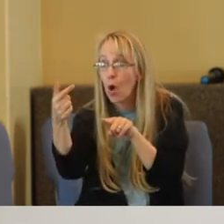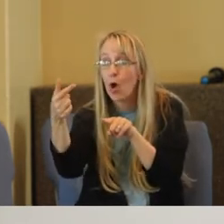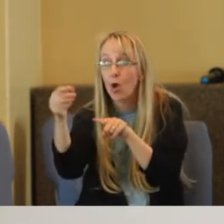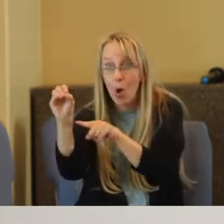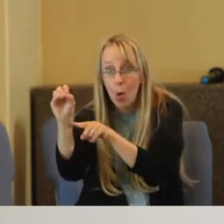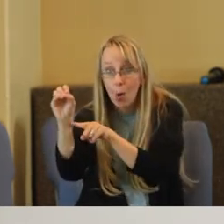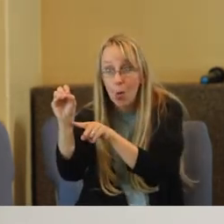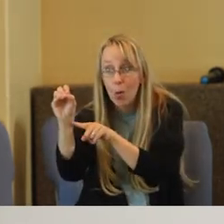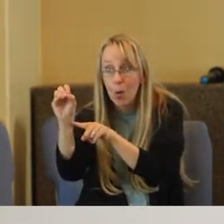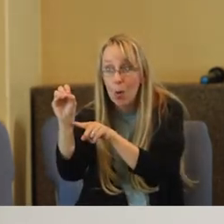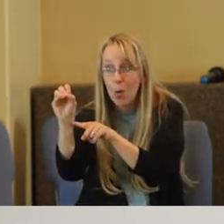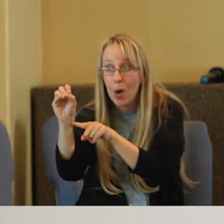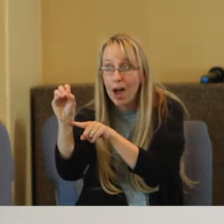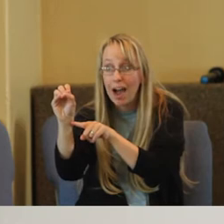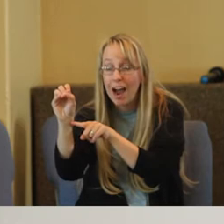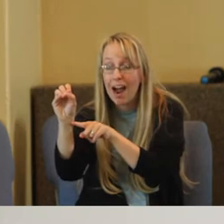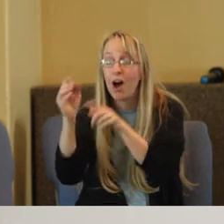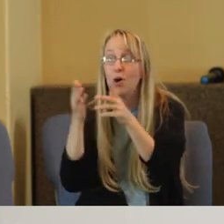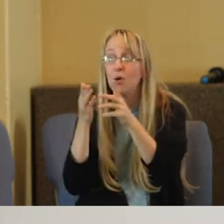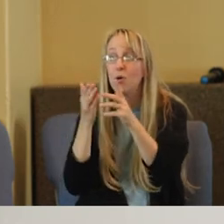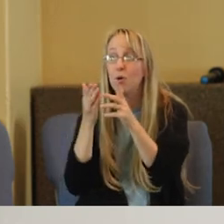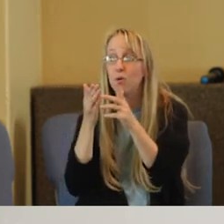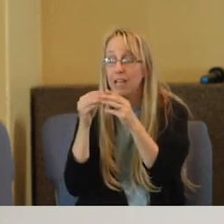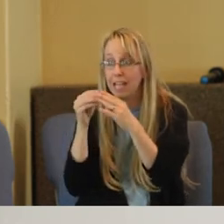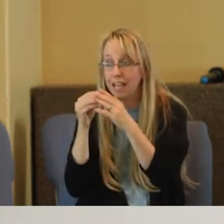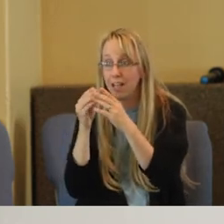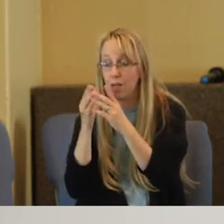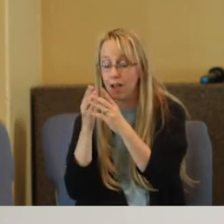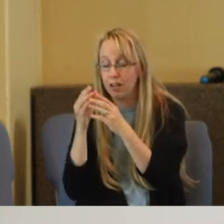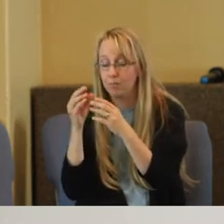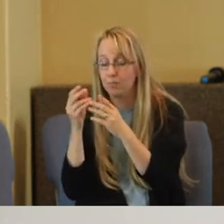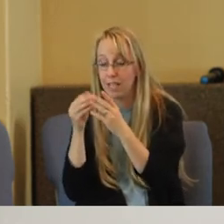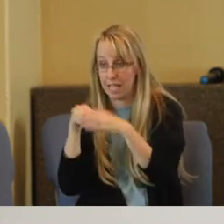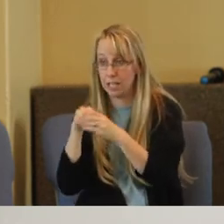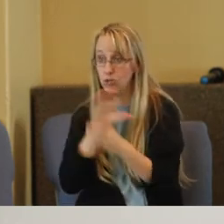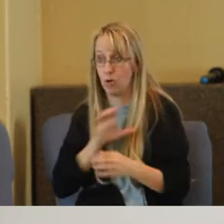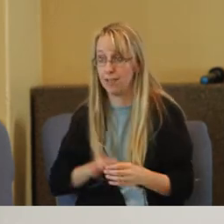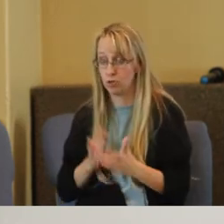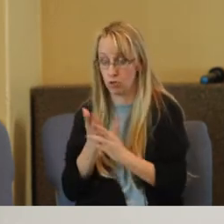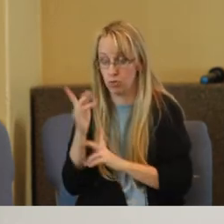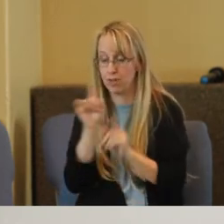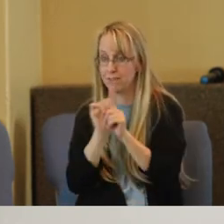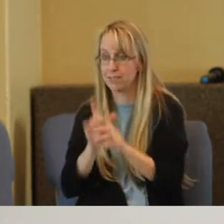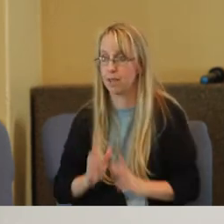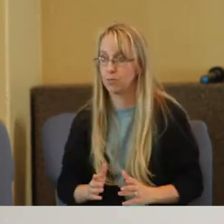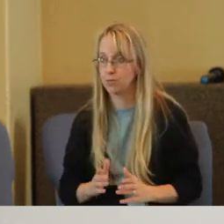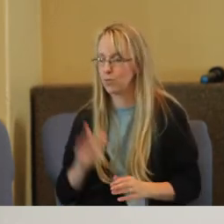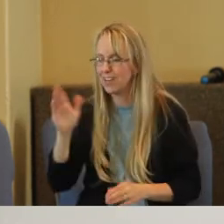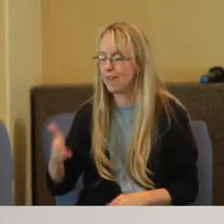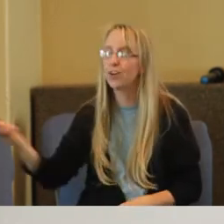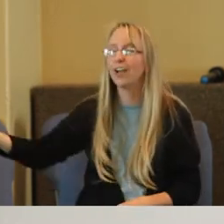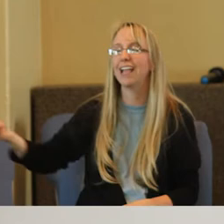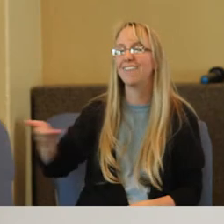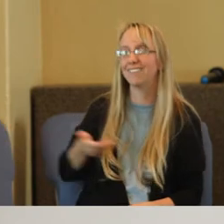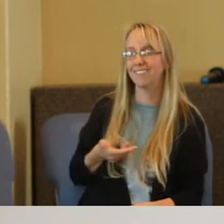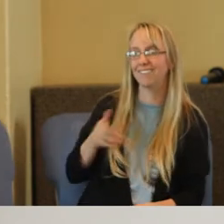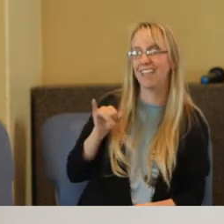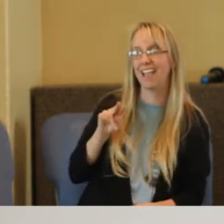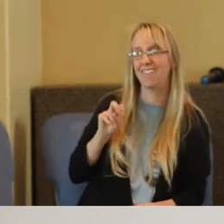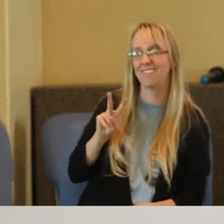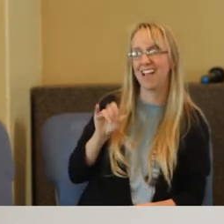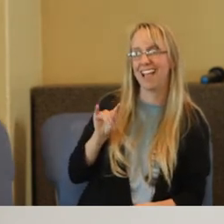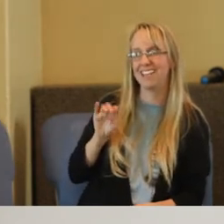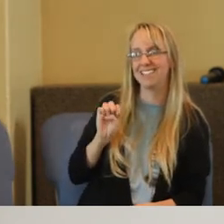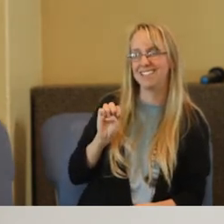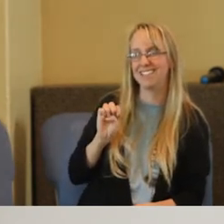of Christ through his disciples. We never invite anybody. I think it's interesting to me. You guys know our